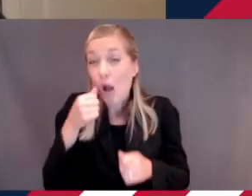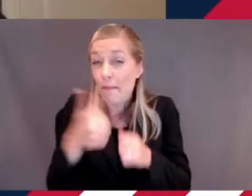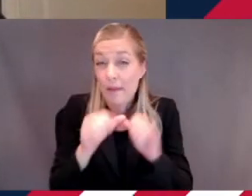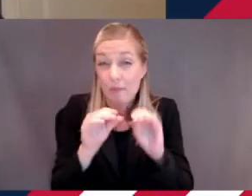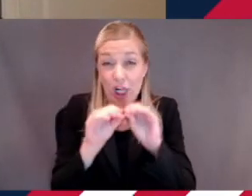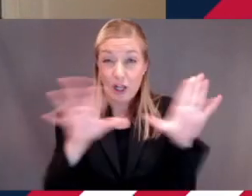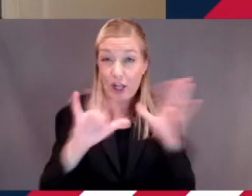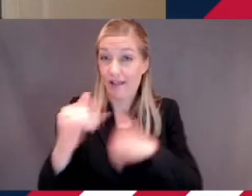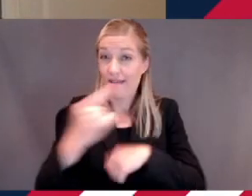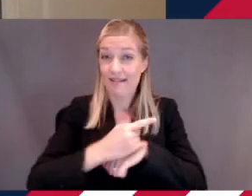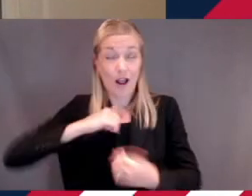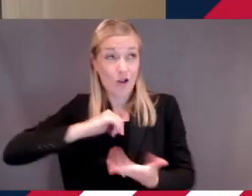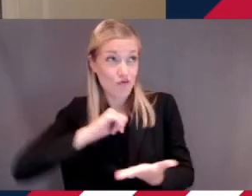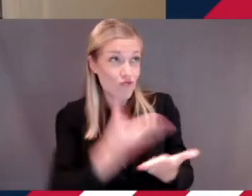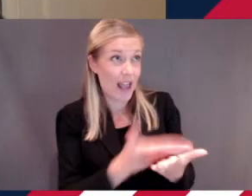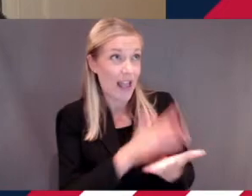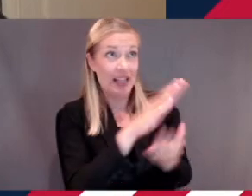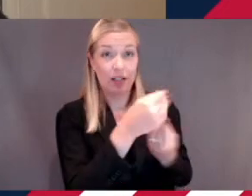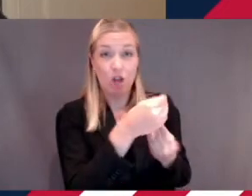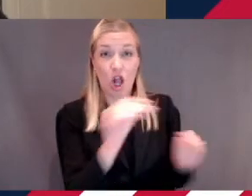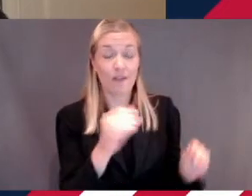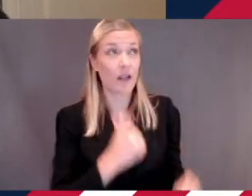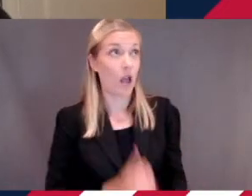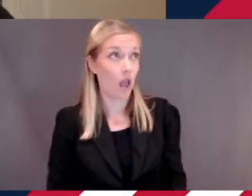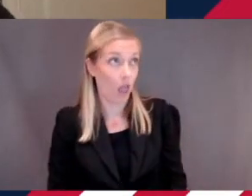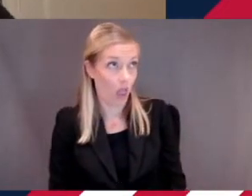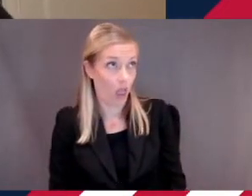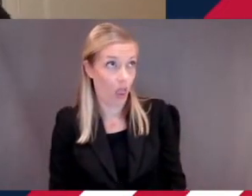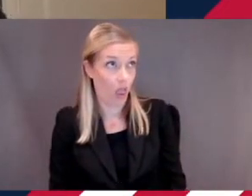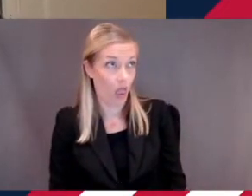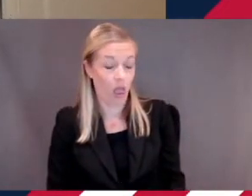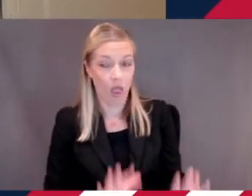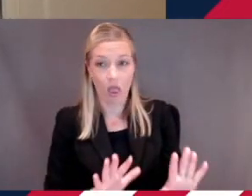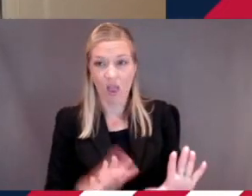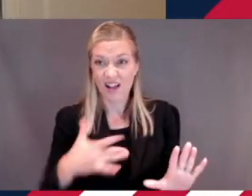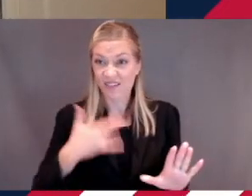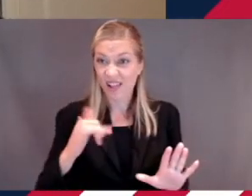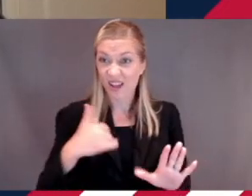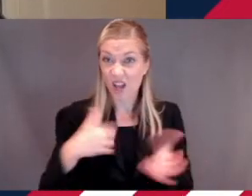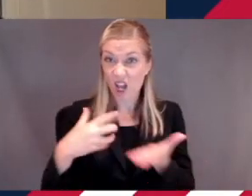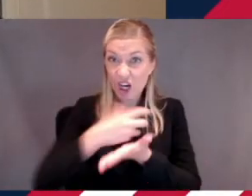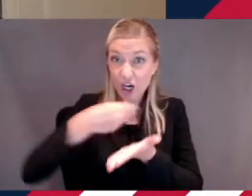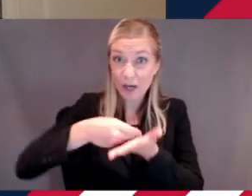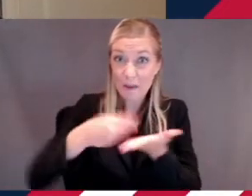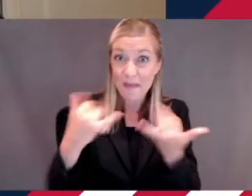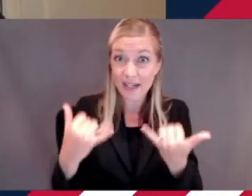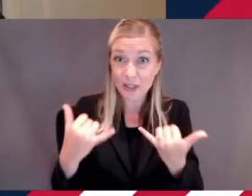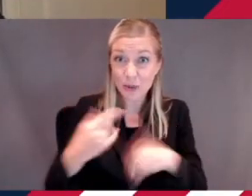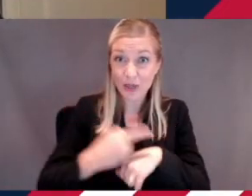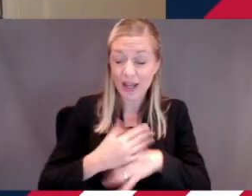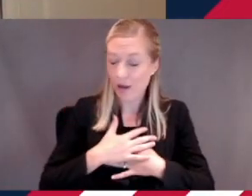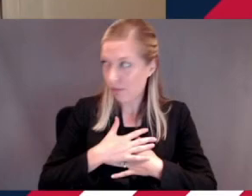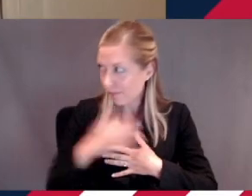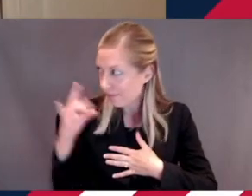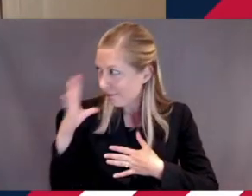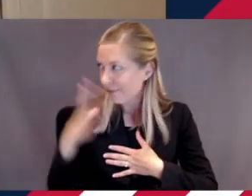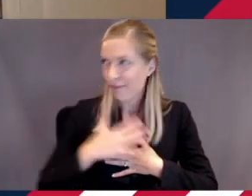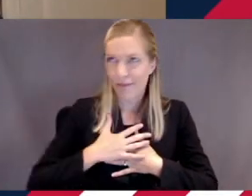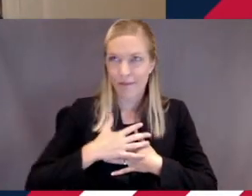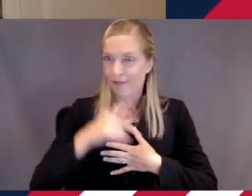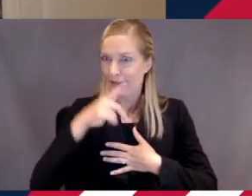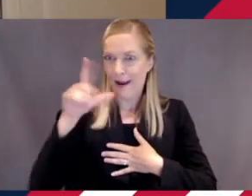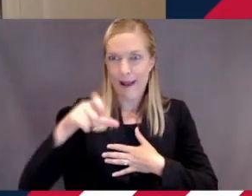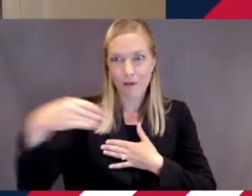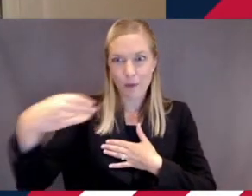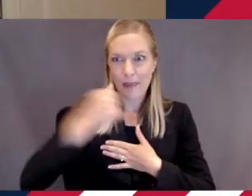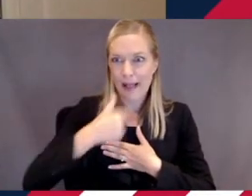because it's a reminder of what we're all about here. We're all working on some really important rules. And as